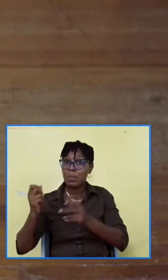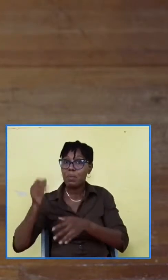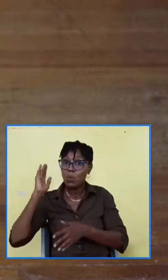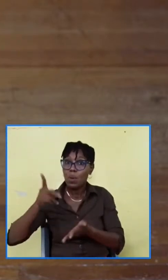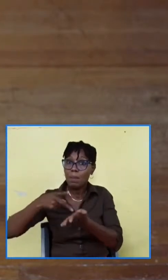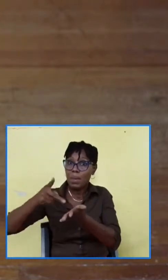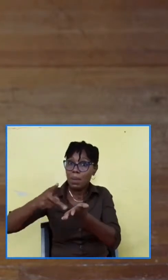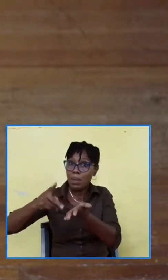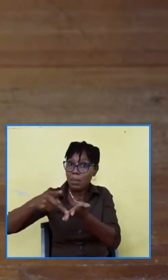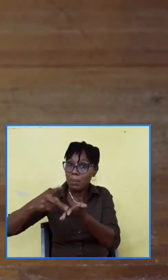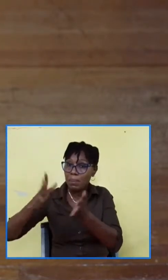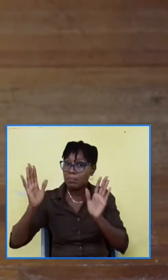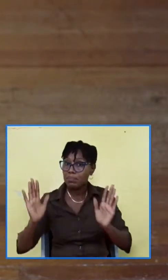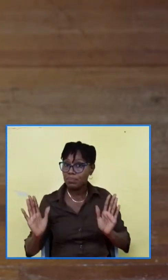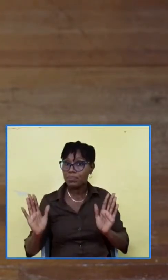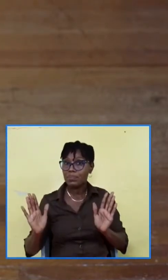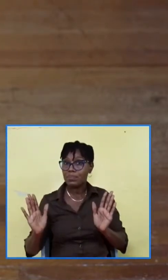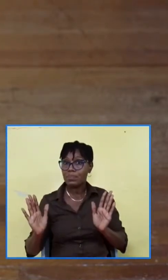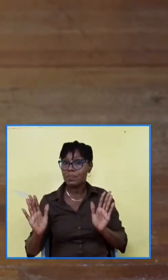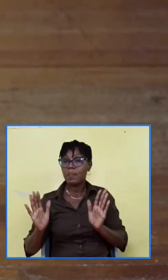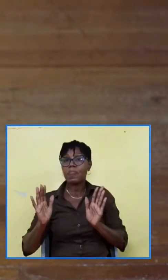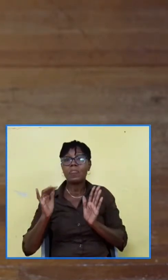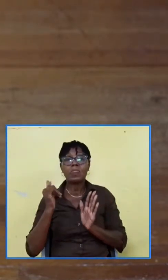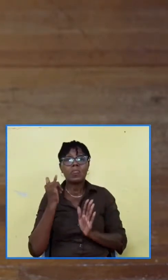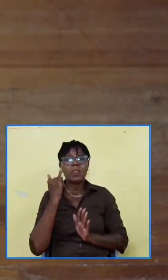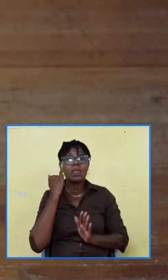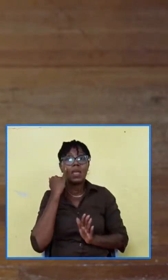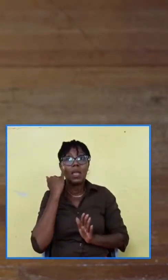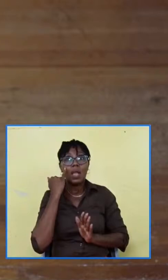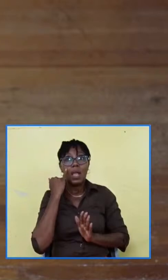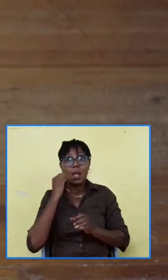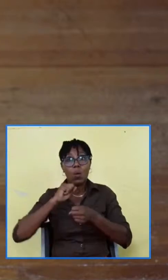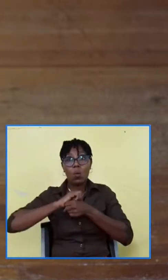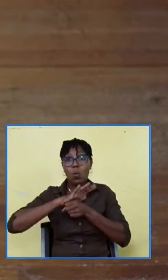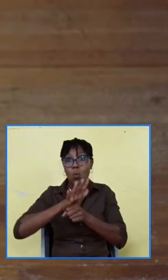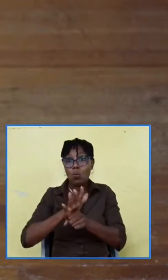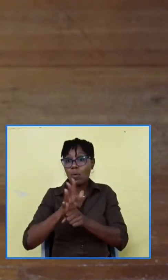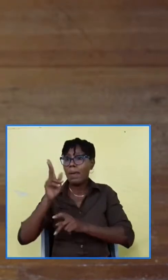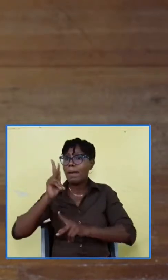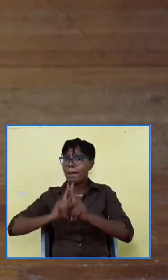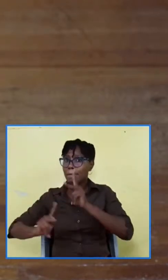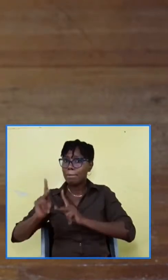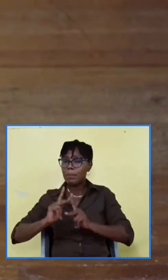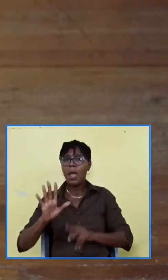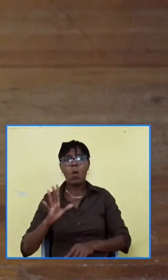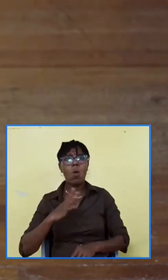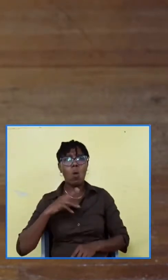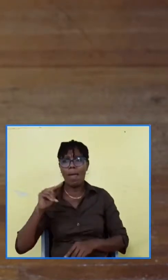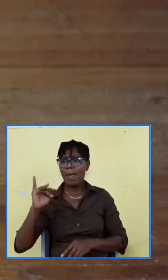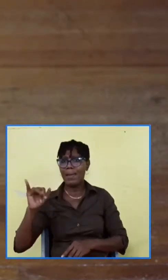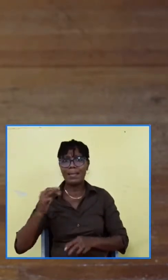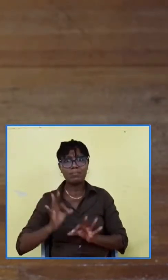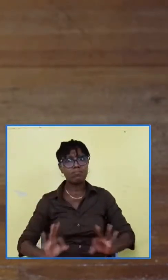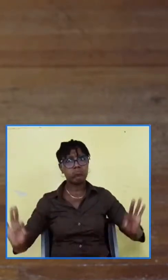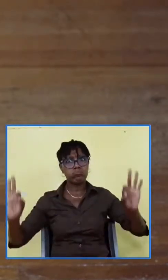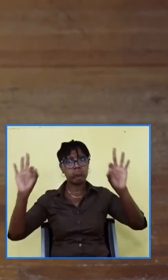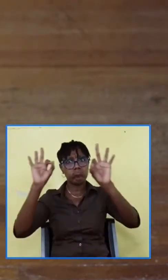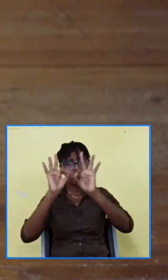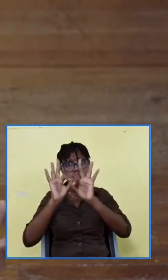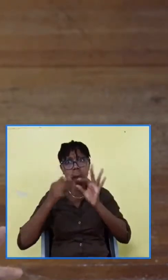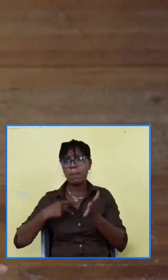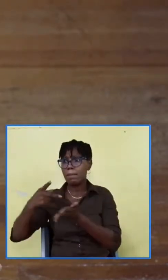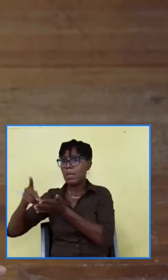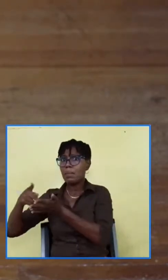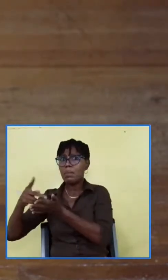gets better at compliance. People appreciate NIS more after COVID and start paying contributions. The employers who haven't paid contributions